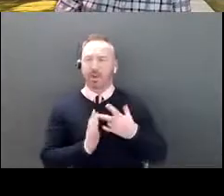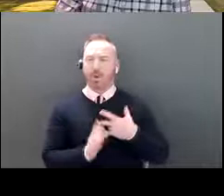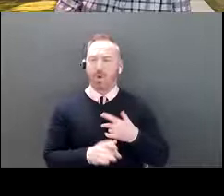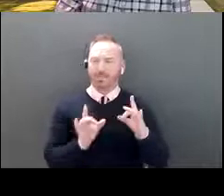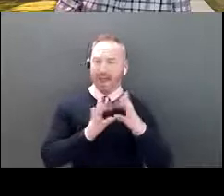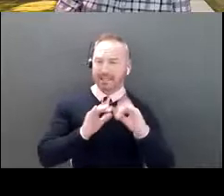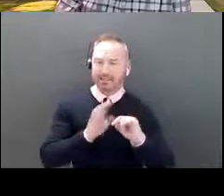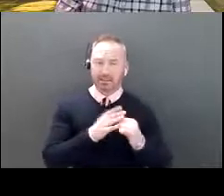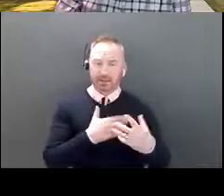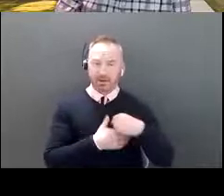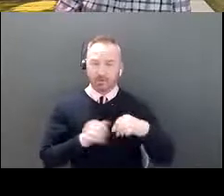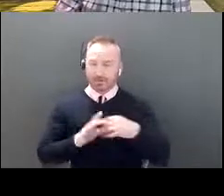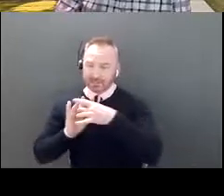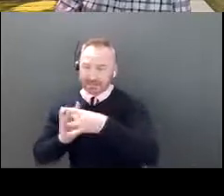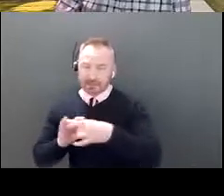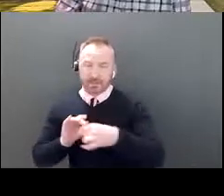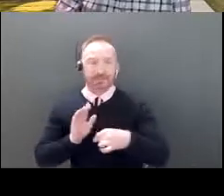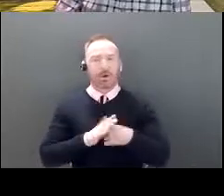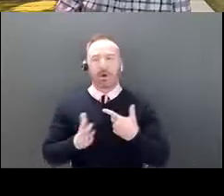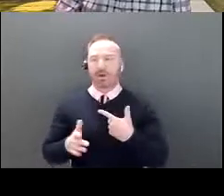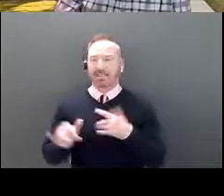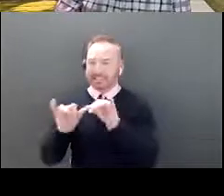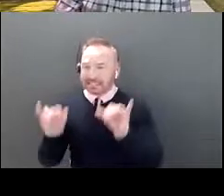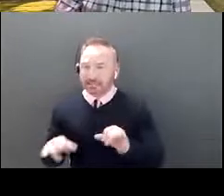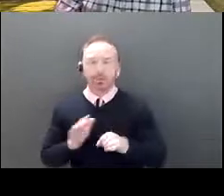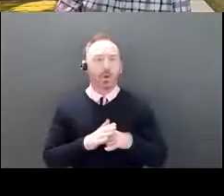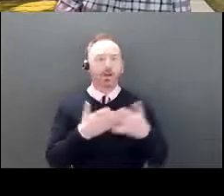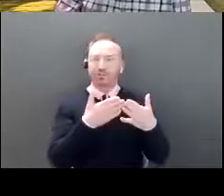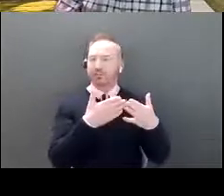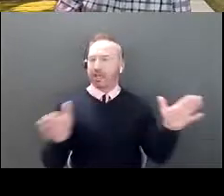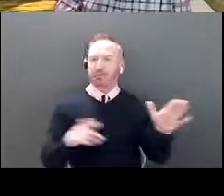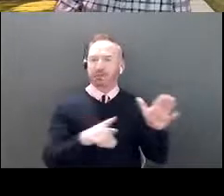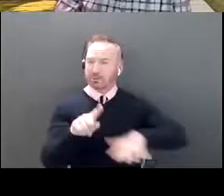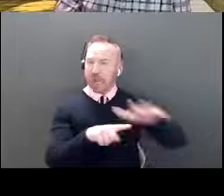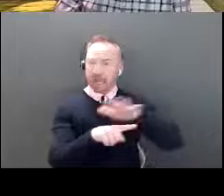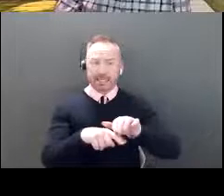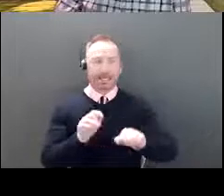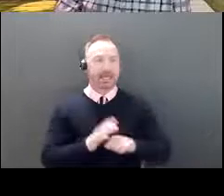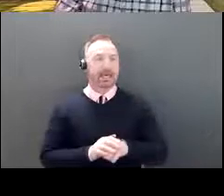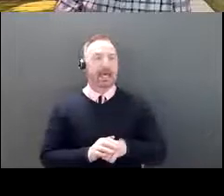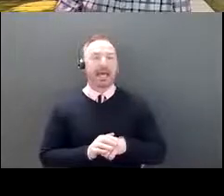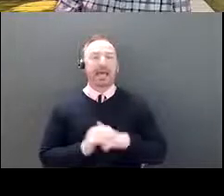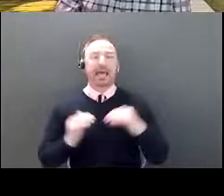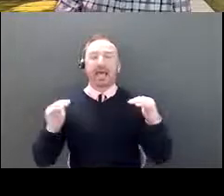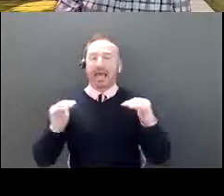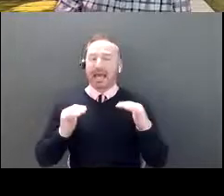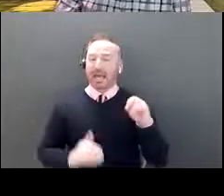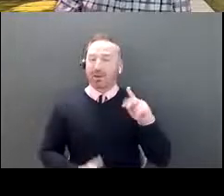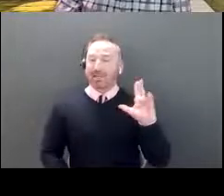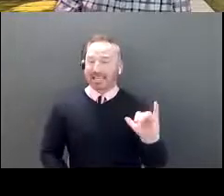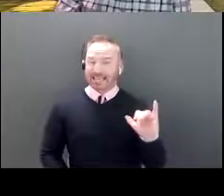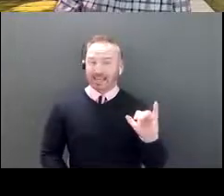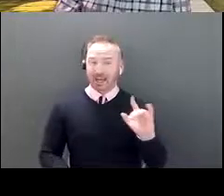relationships, systems, and society. So equity oriented education, if we think about it across disciplines, not